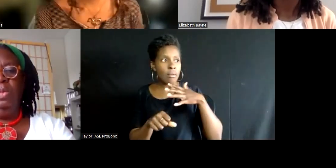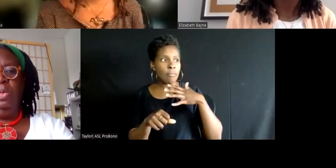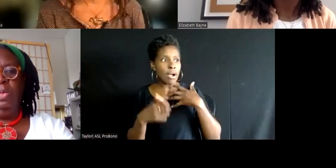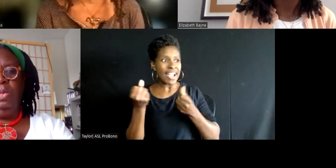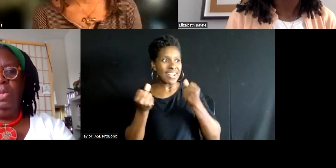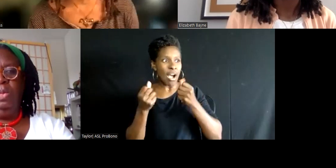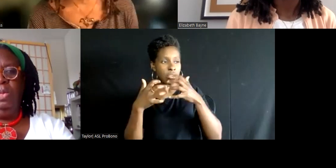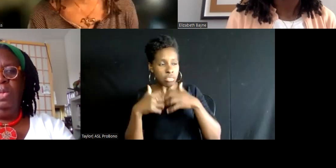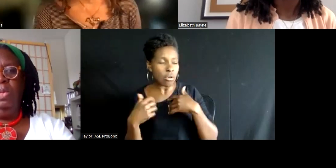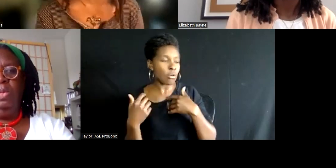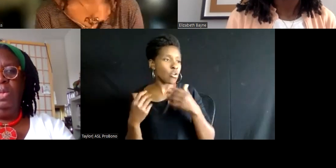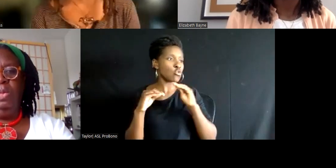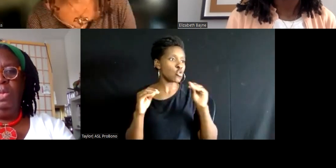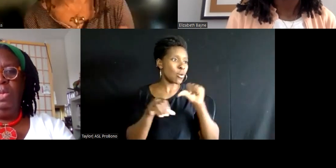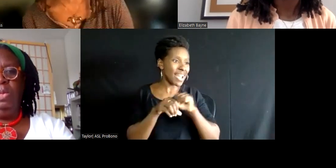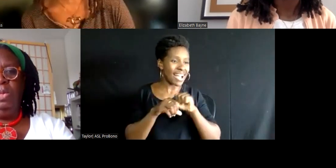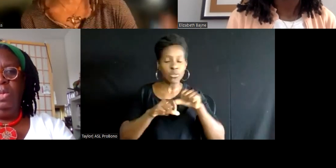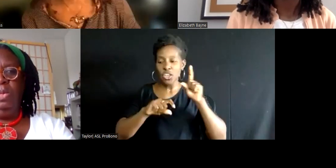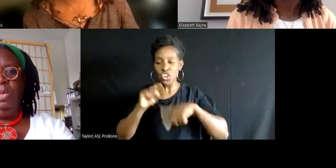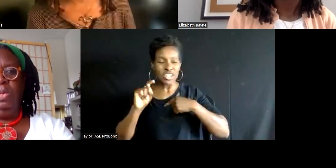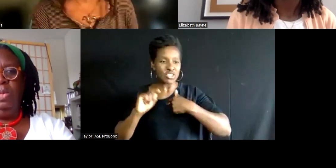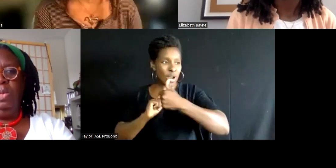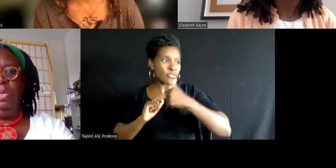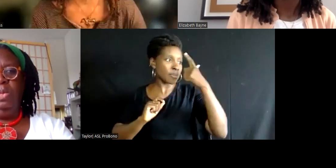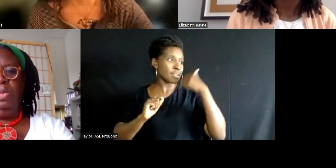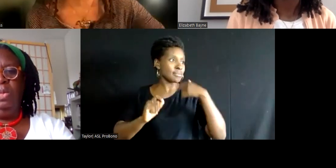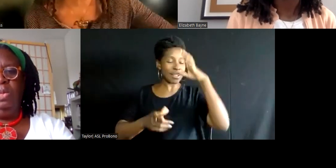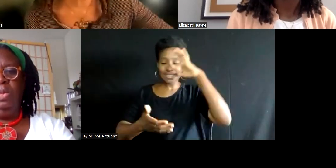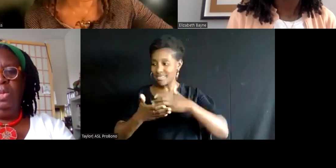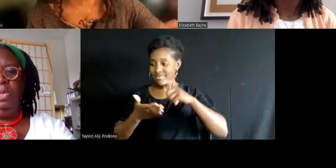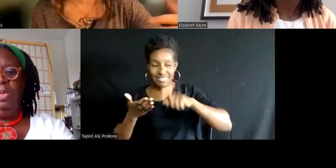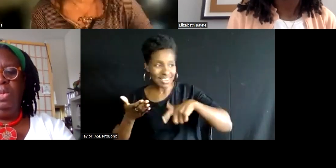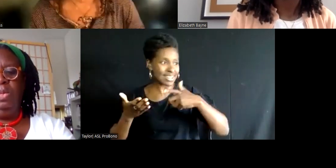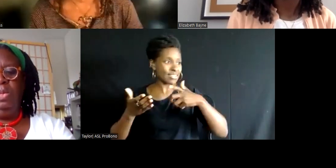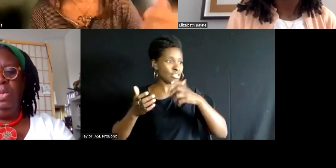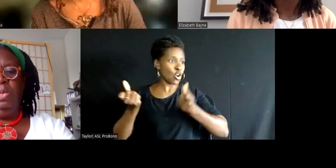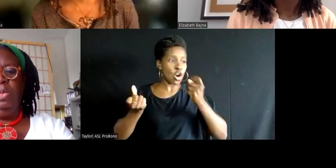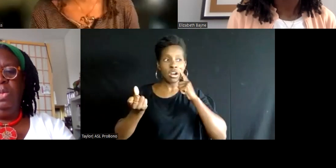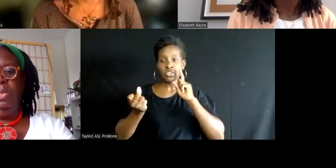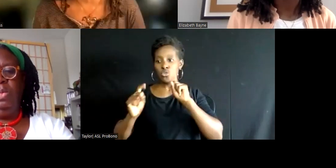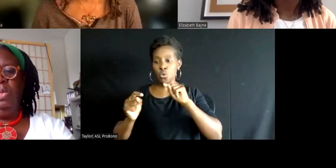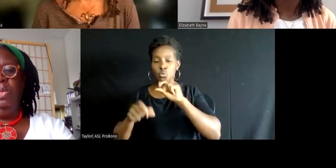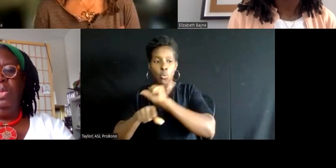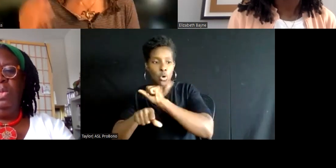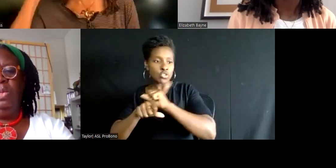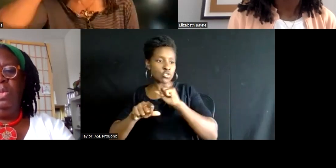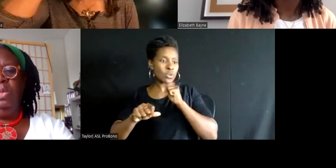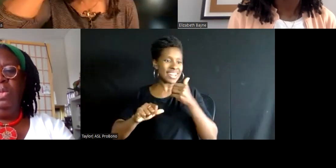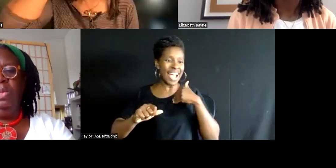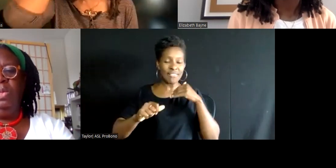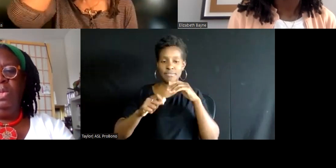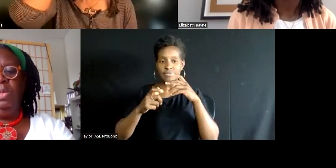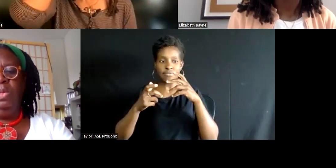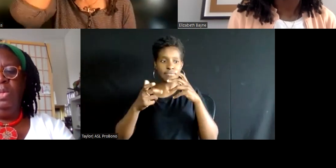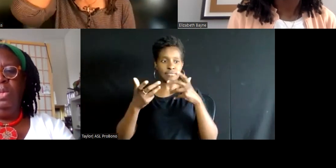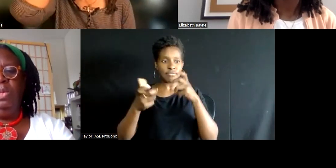way for me to get from here to there because my son needed the car in order to go to work today. So therefore I didn't have a car. There's a whole bunch of